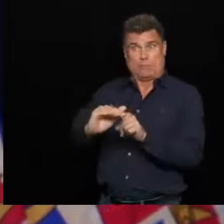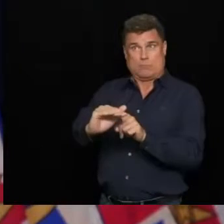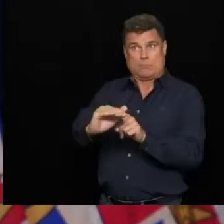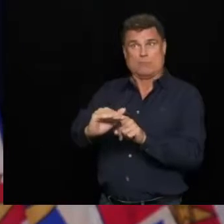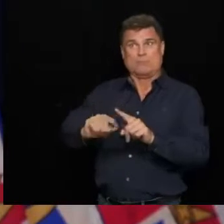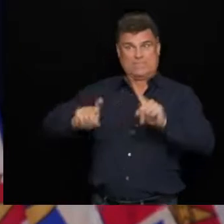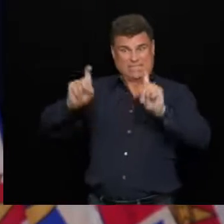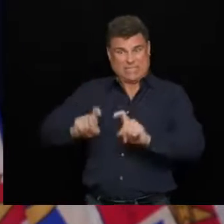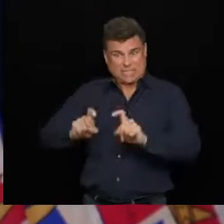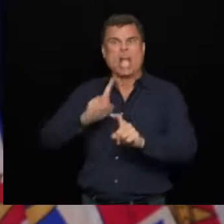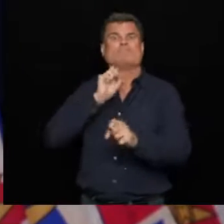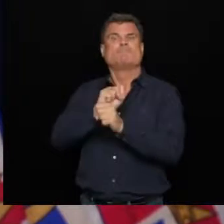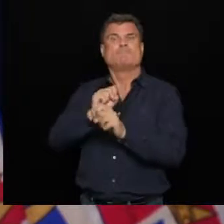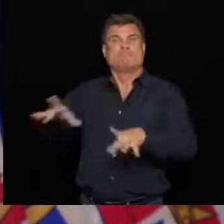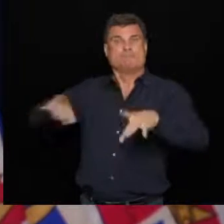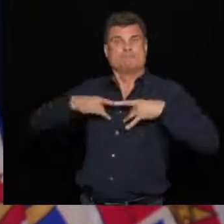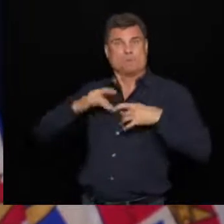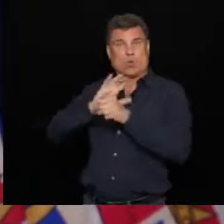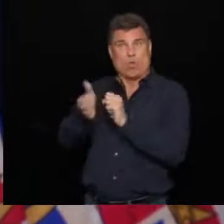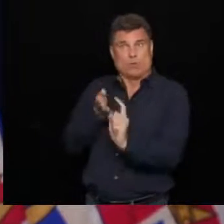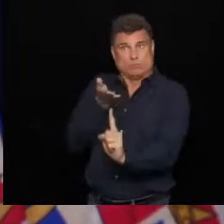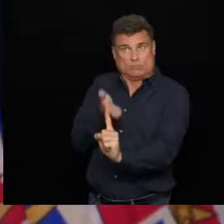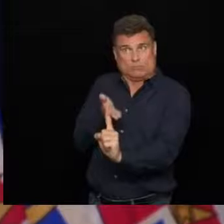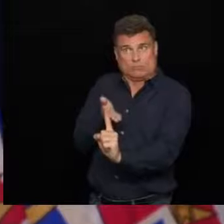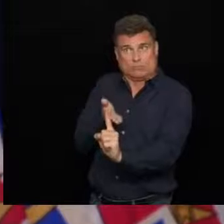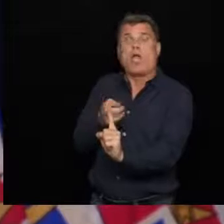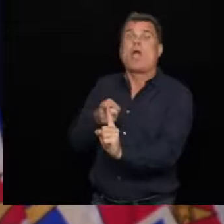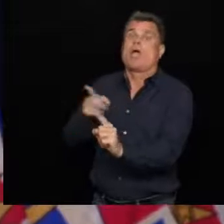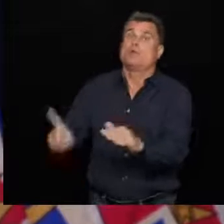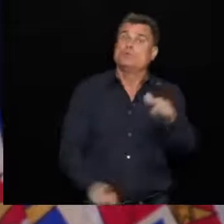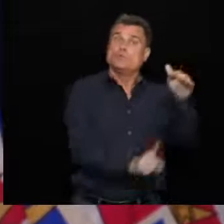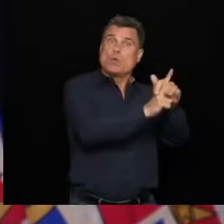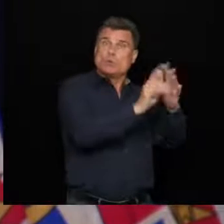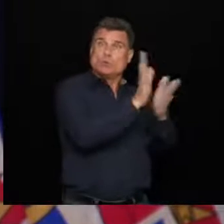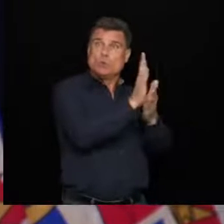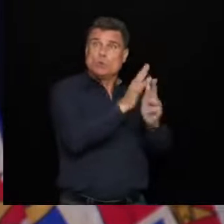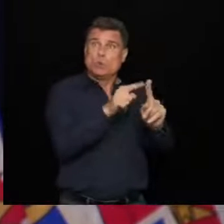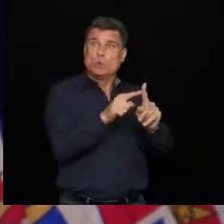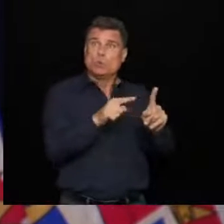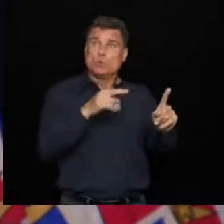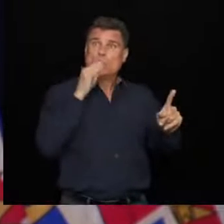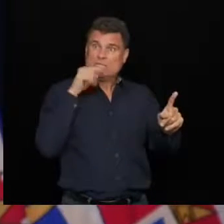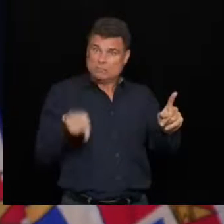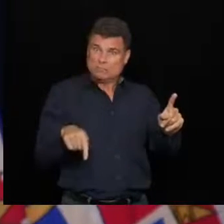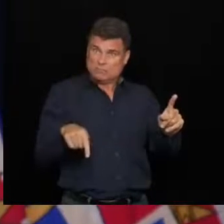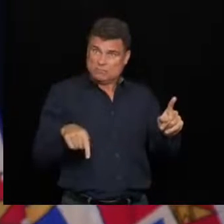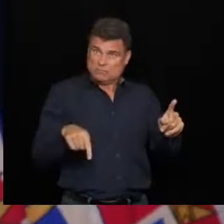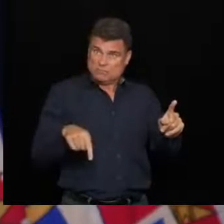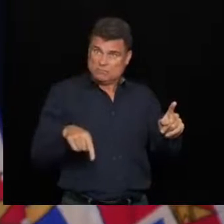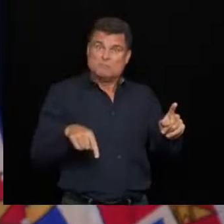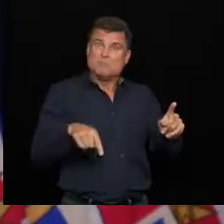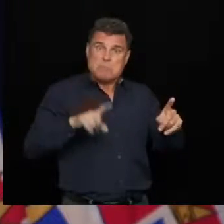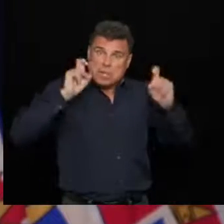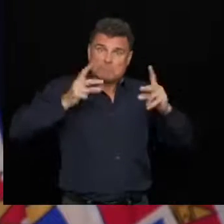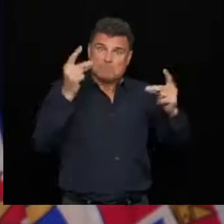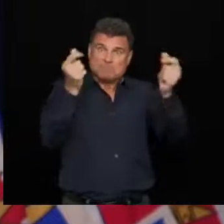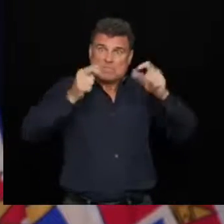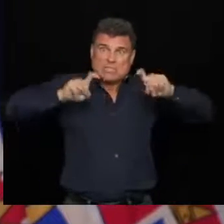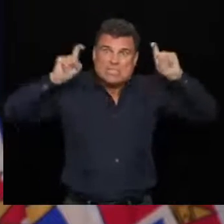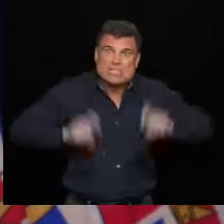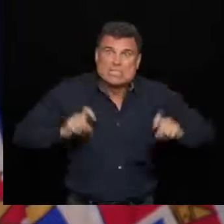not be required to be tested immediately? And can you kind of describe or explain that process? Yeah,